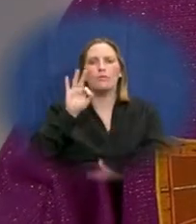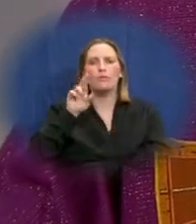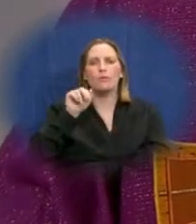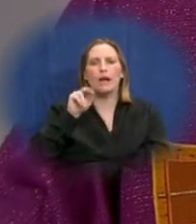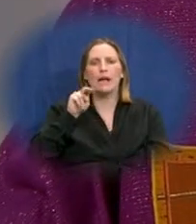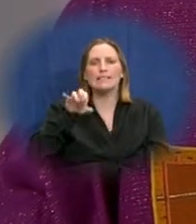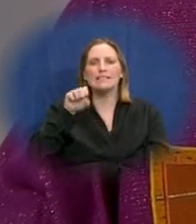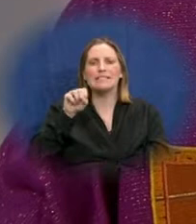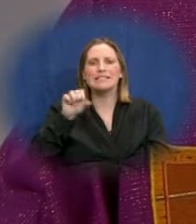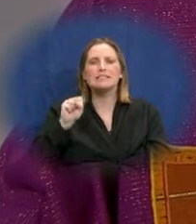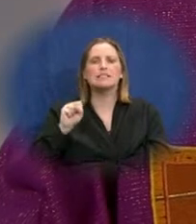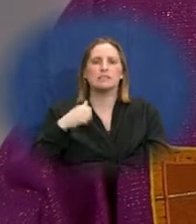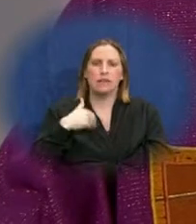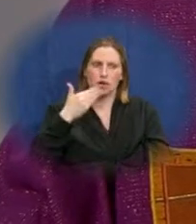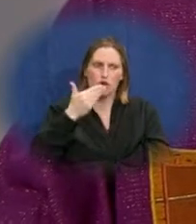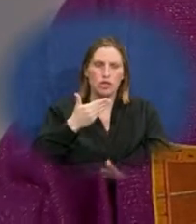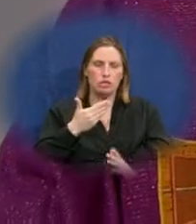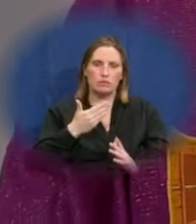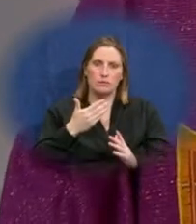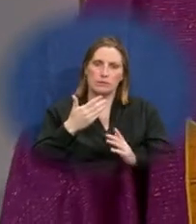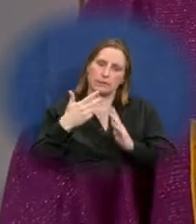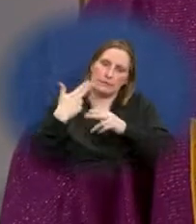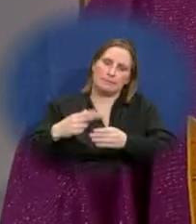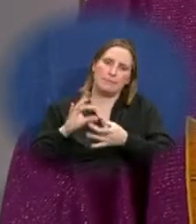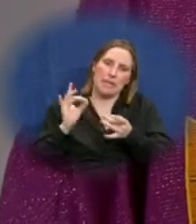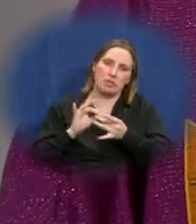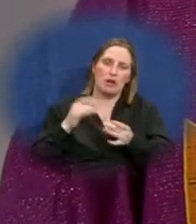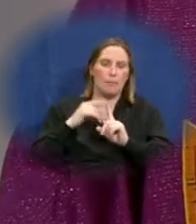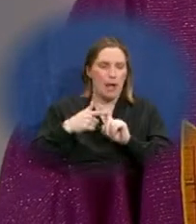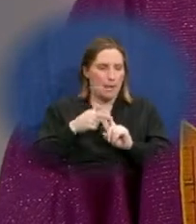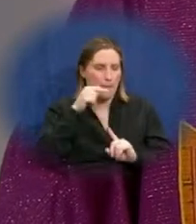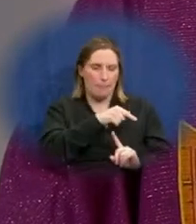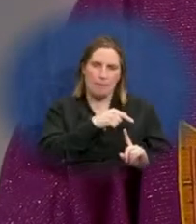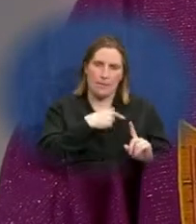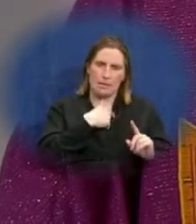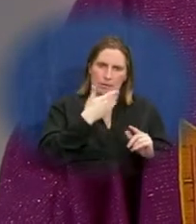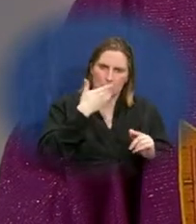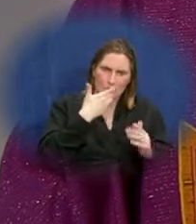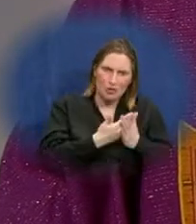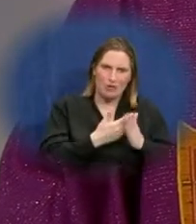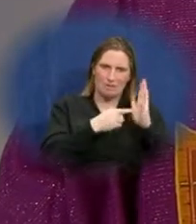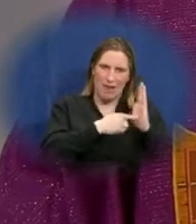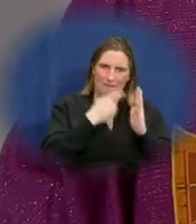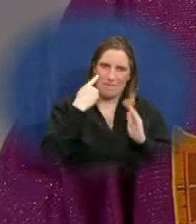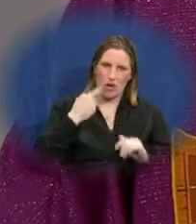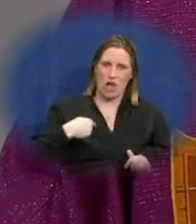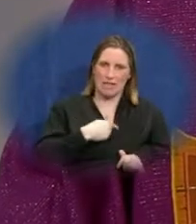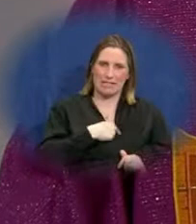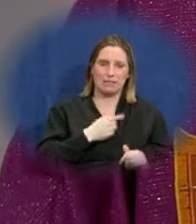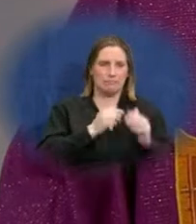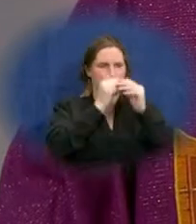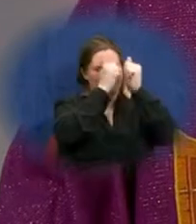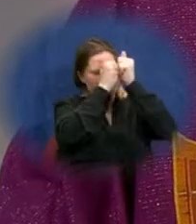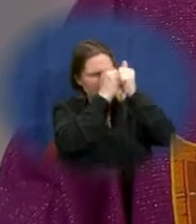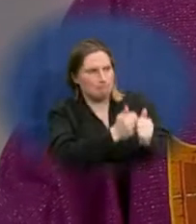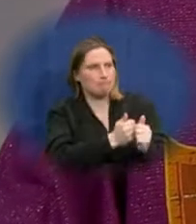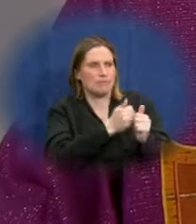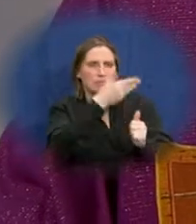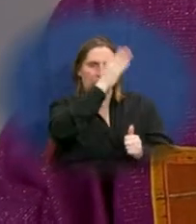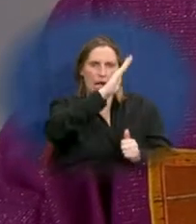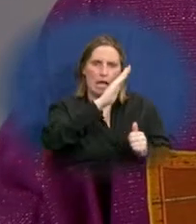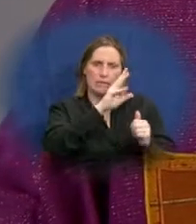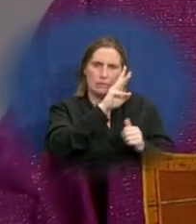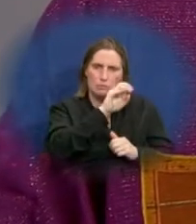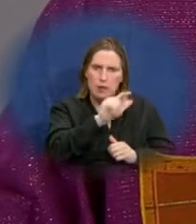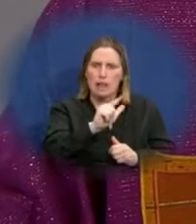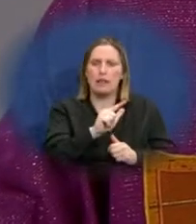is such a model for us, a model of kindness and of humility and of obedience to God's will.